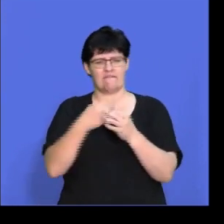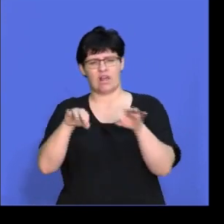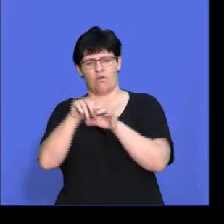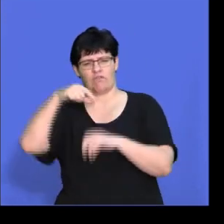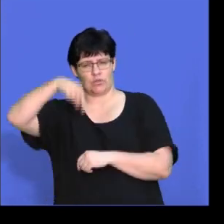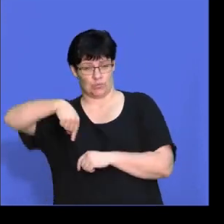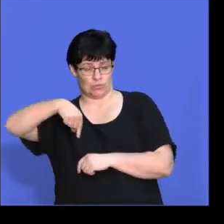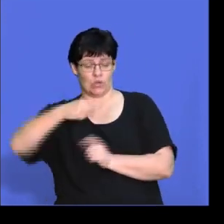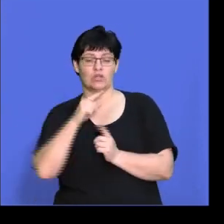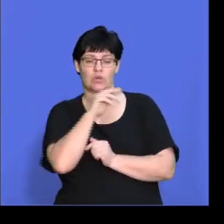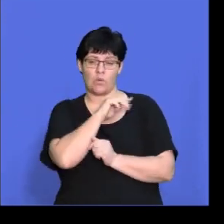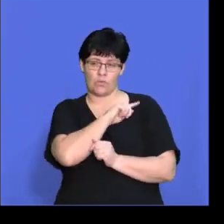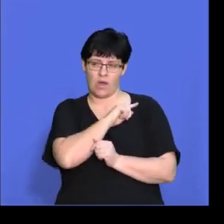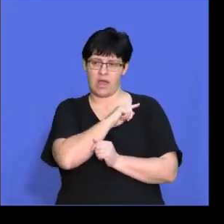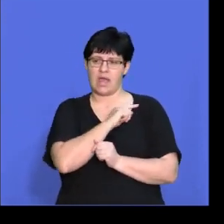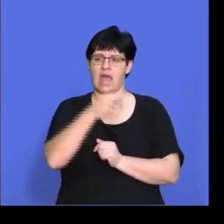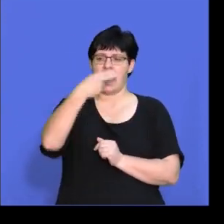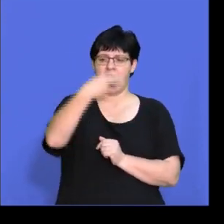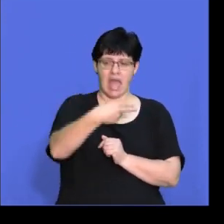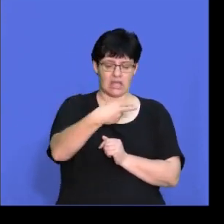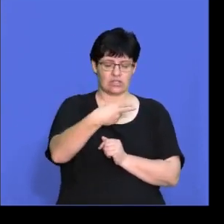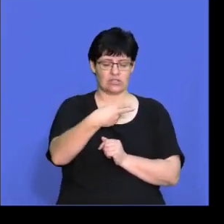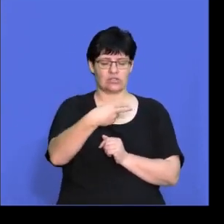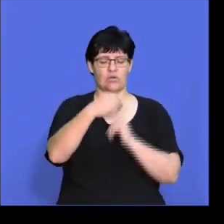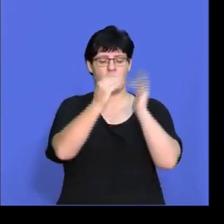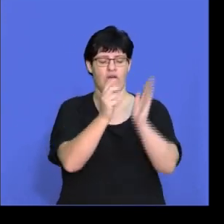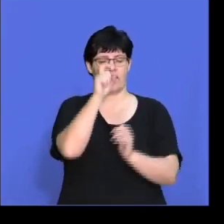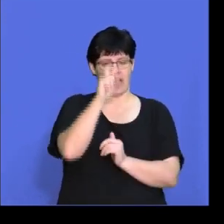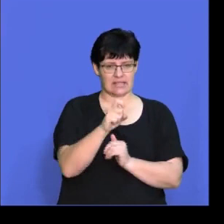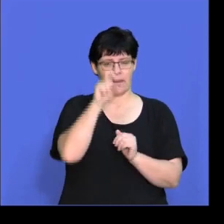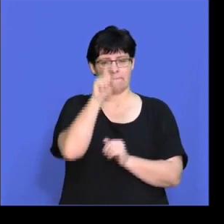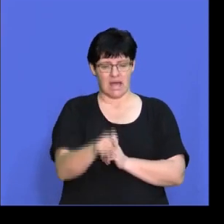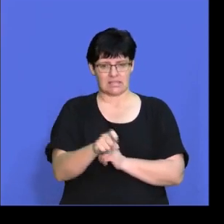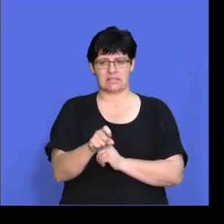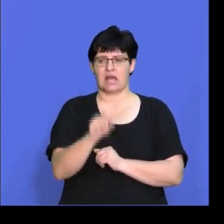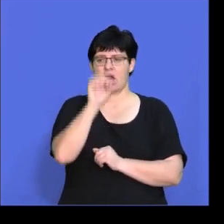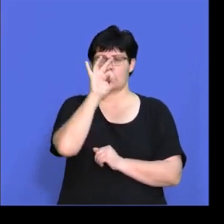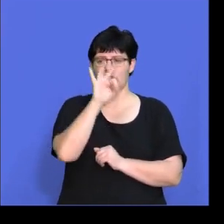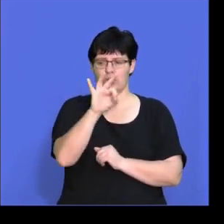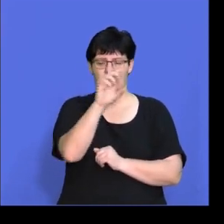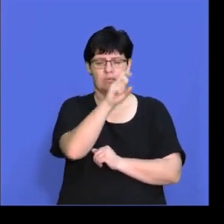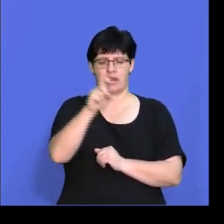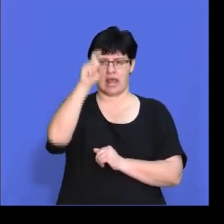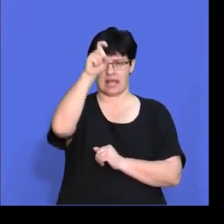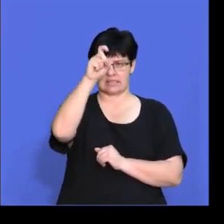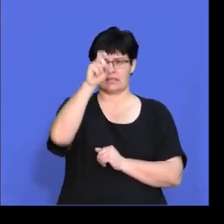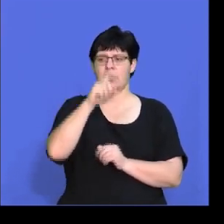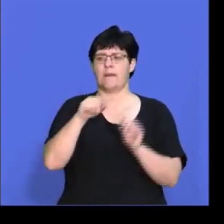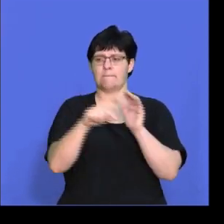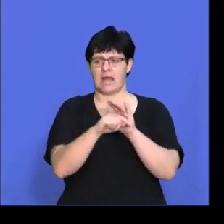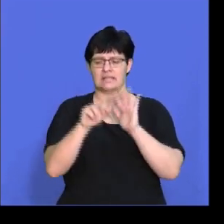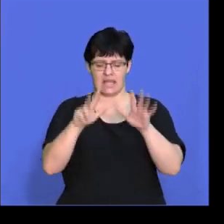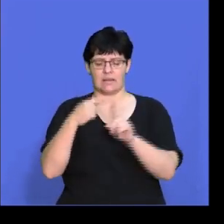q. So therefore, h of x must be equal to 3 to the power of x minus